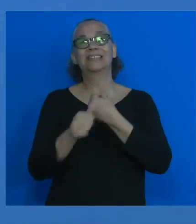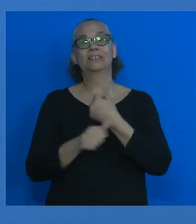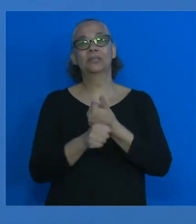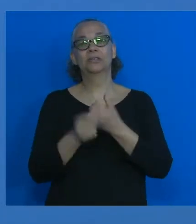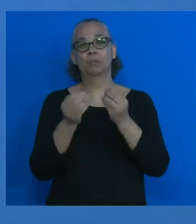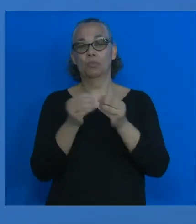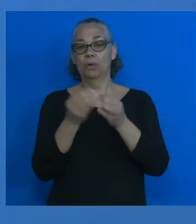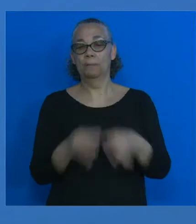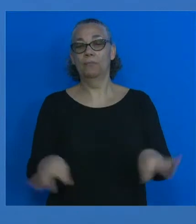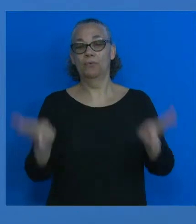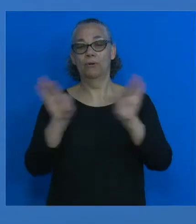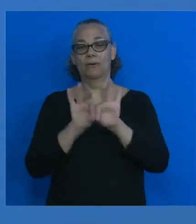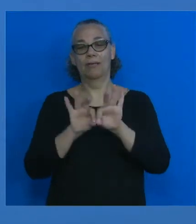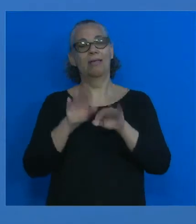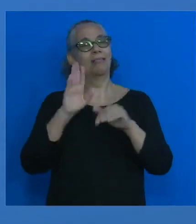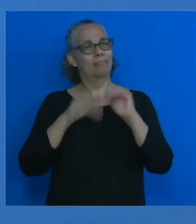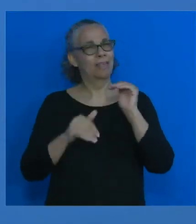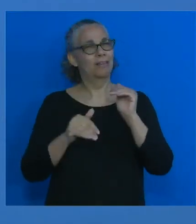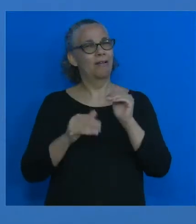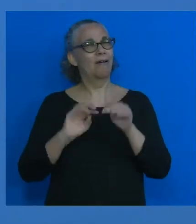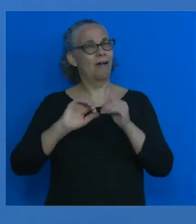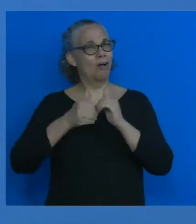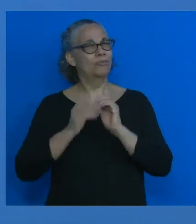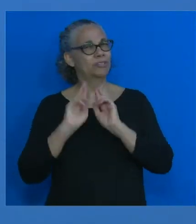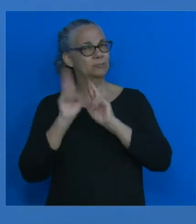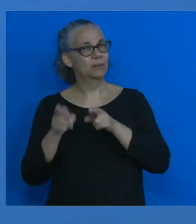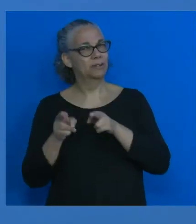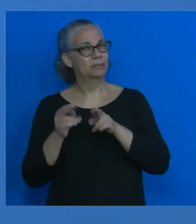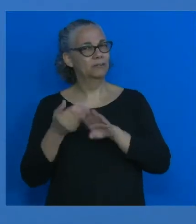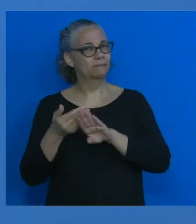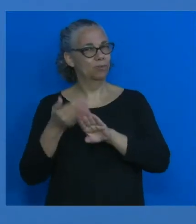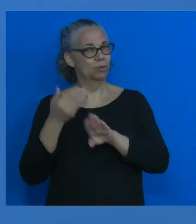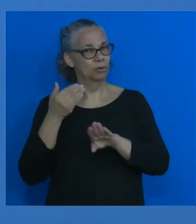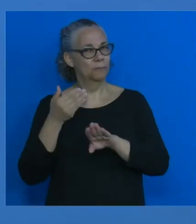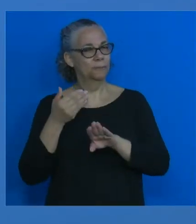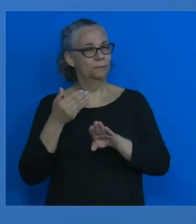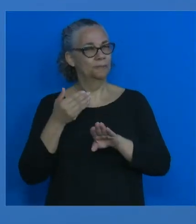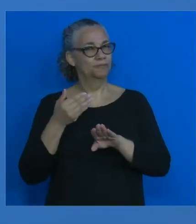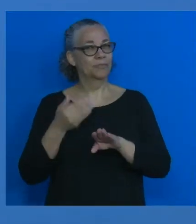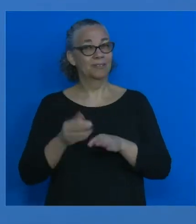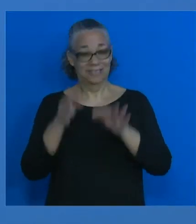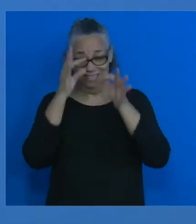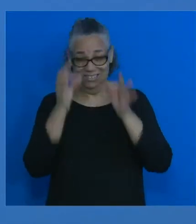initially responded to it. Our decisions are more important because we know